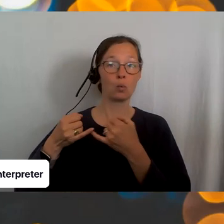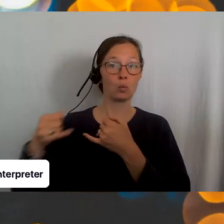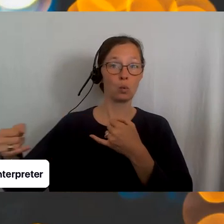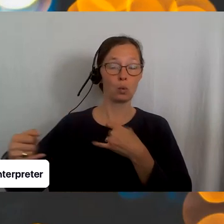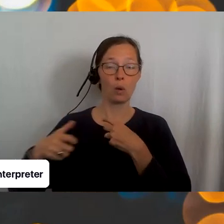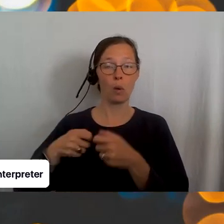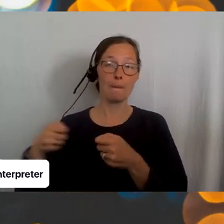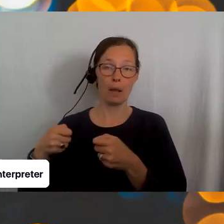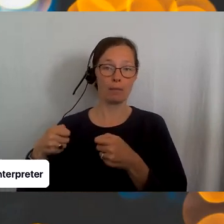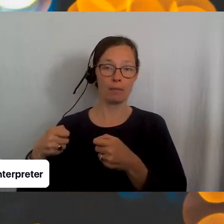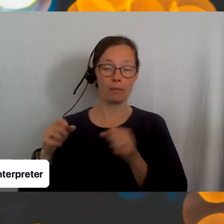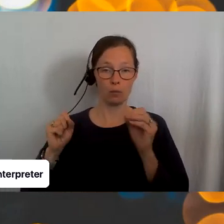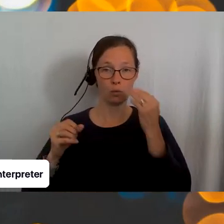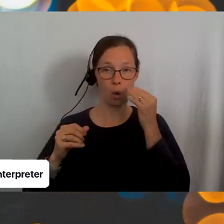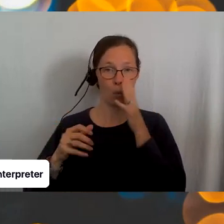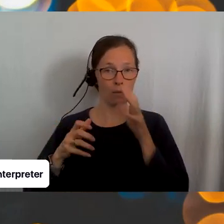has a good fit.